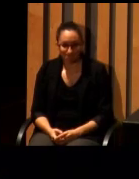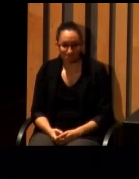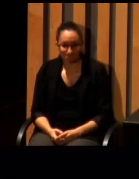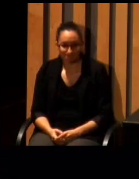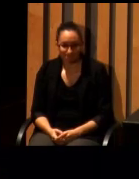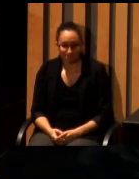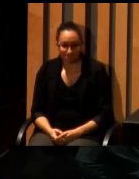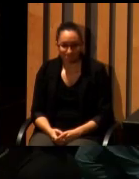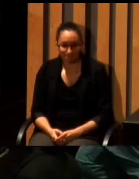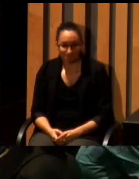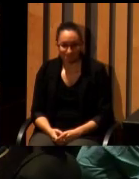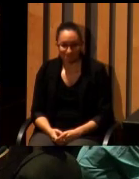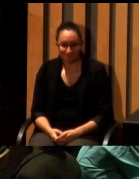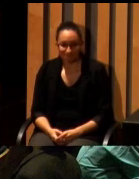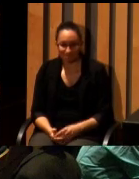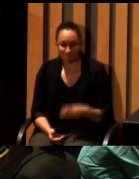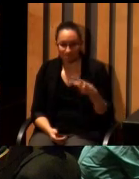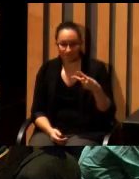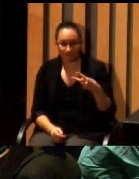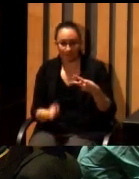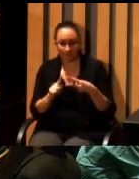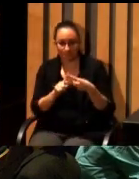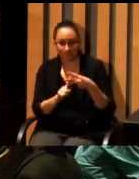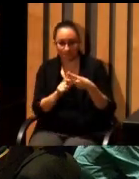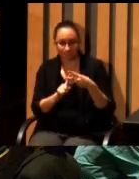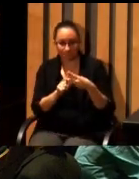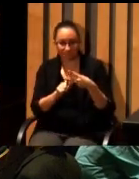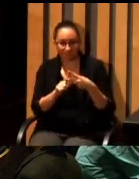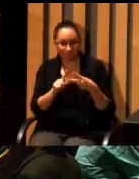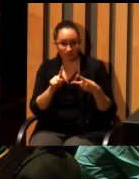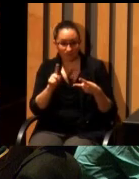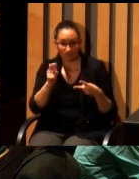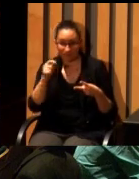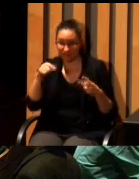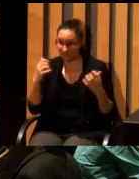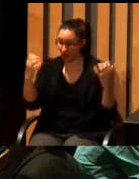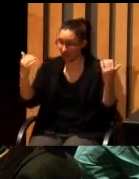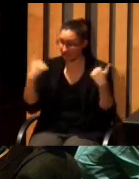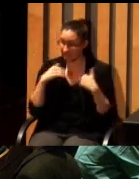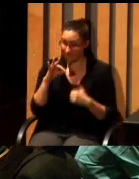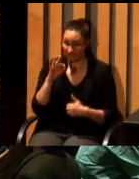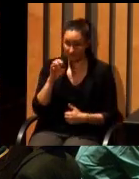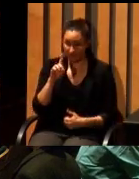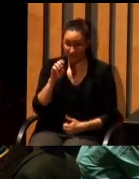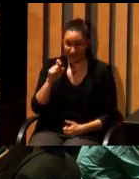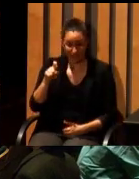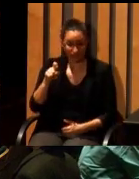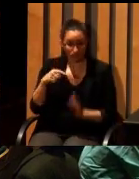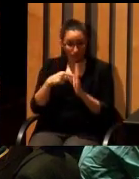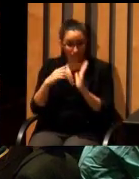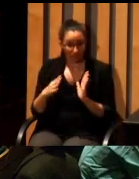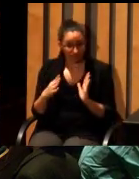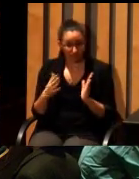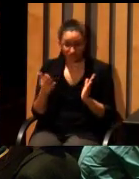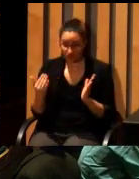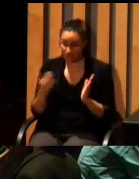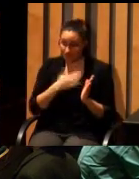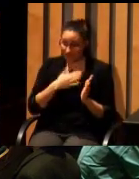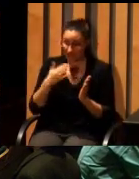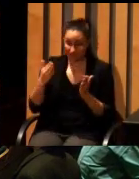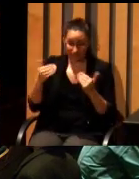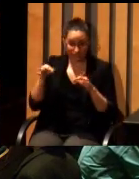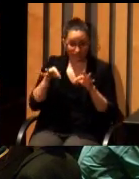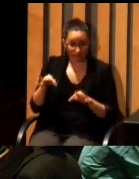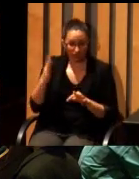Two quick points, actually. If there's a FedEx representative in this audience, I would love for him or her to explain to me why they want to